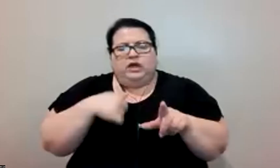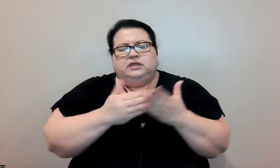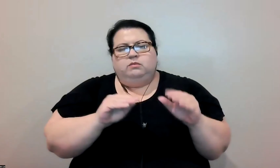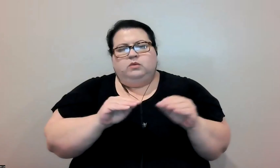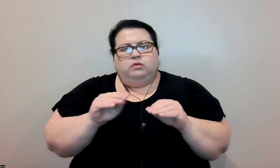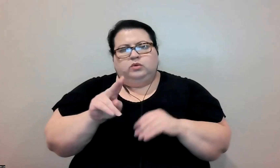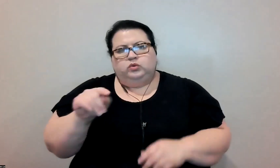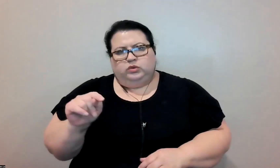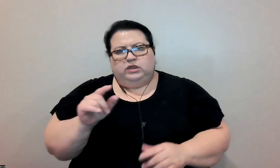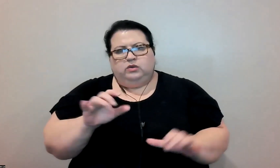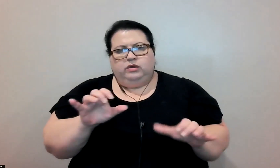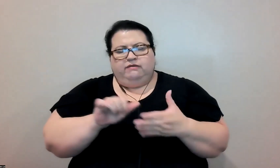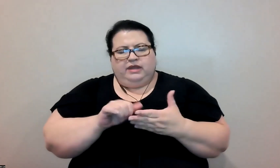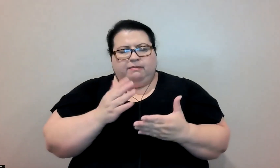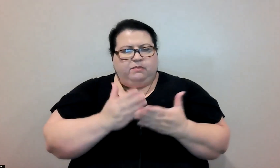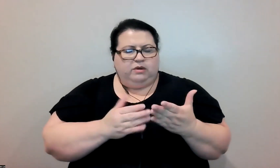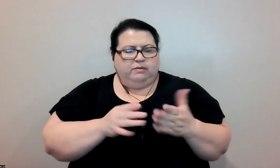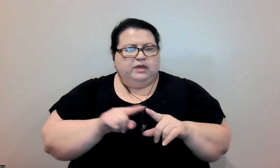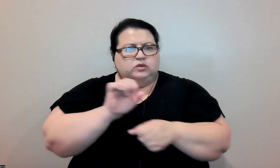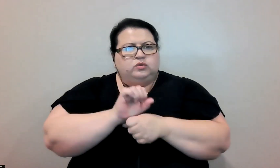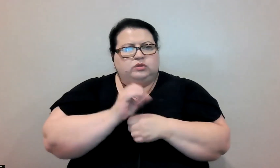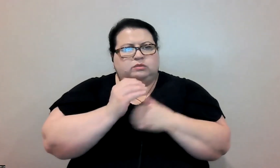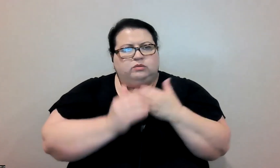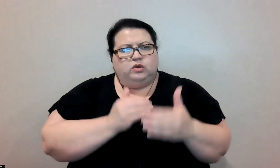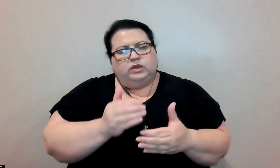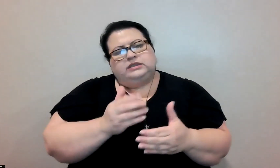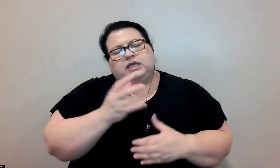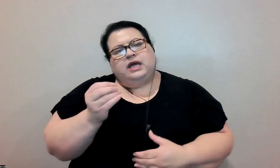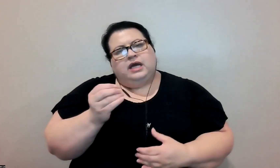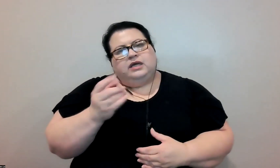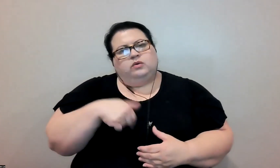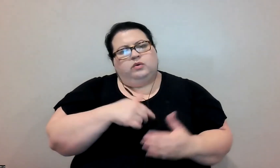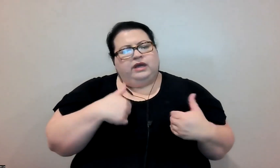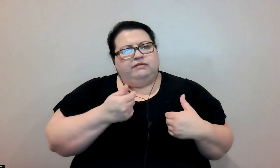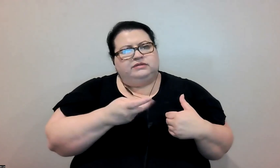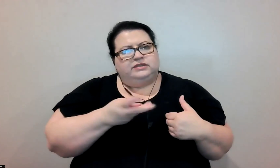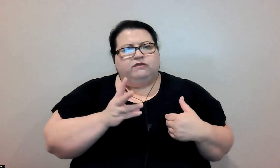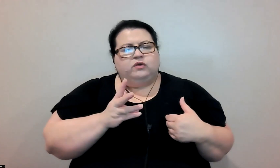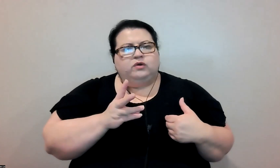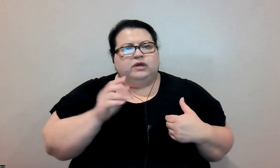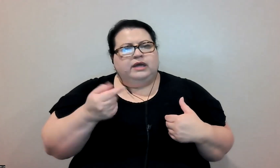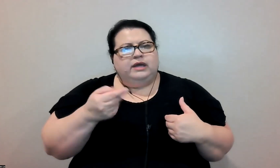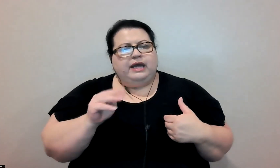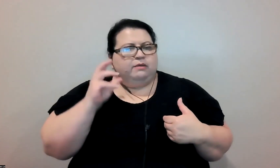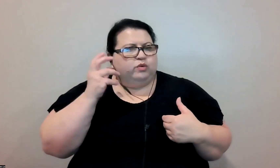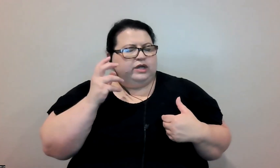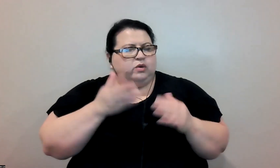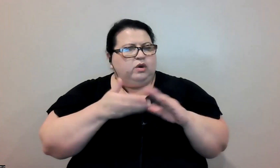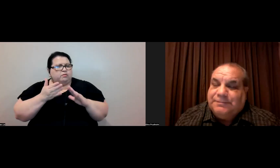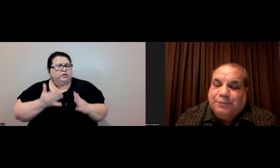we've gone that far to be able to do that, but it's a work in progress. And we've got several ham radio operators now.